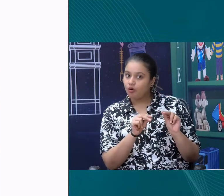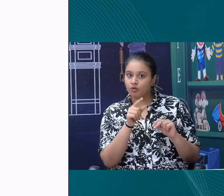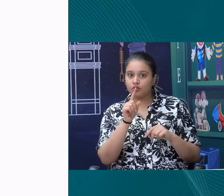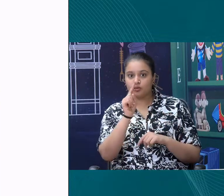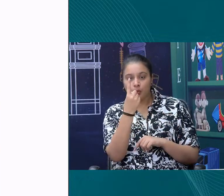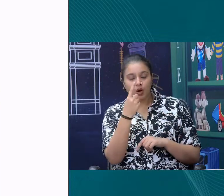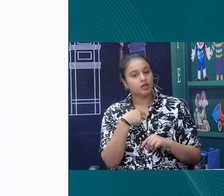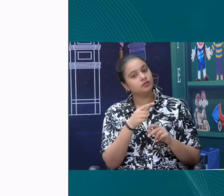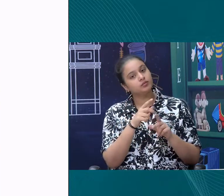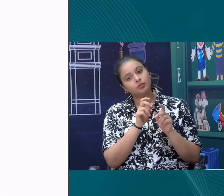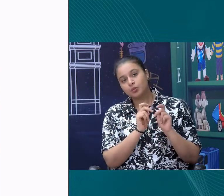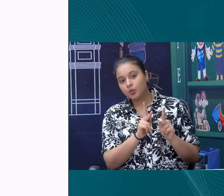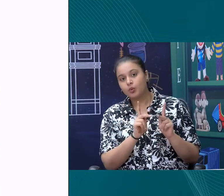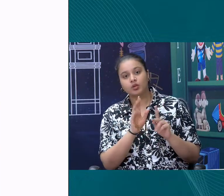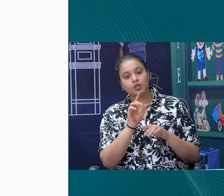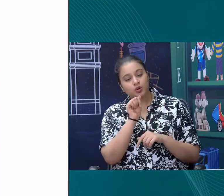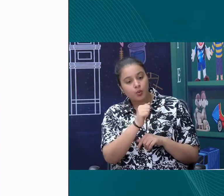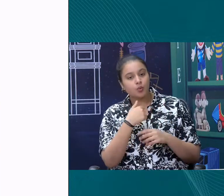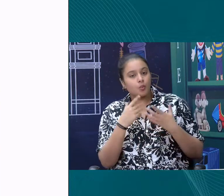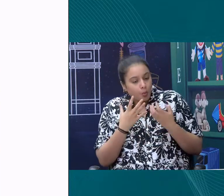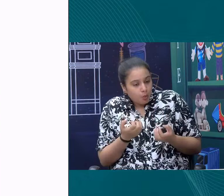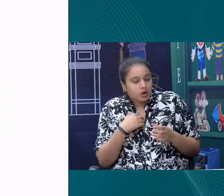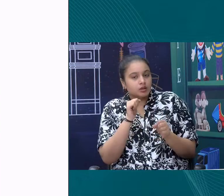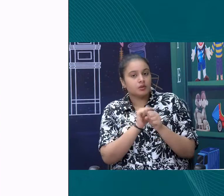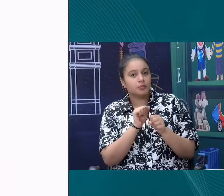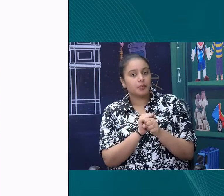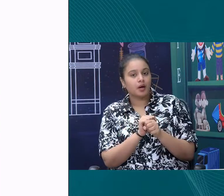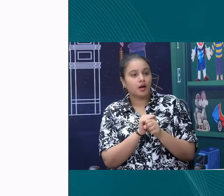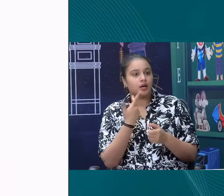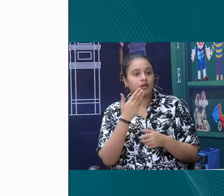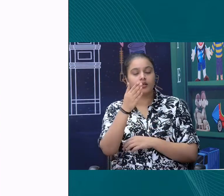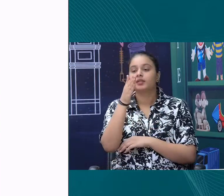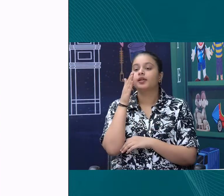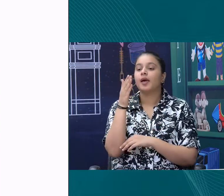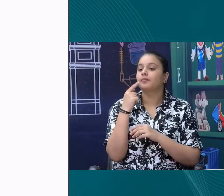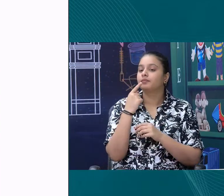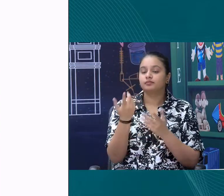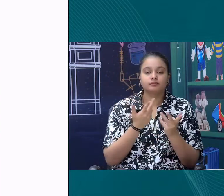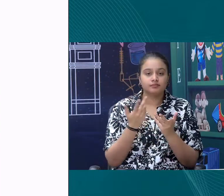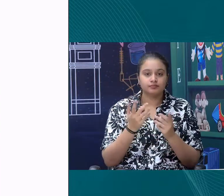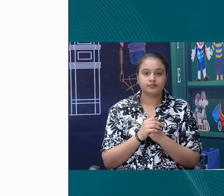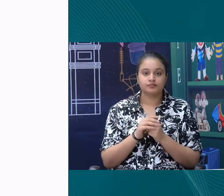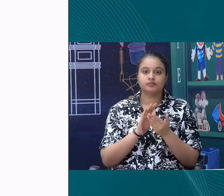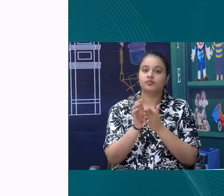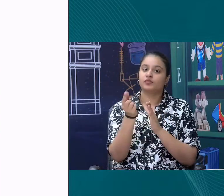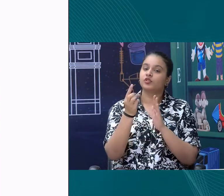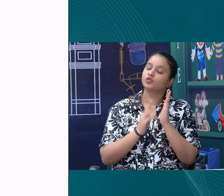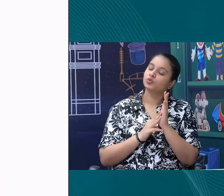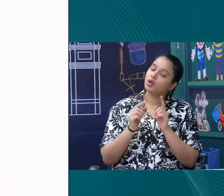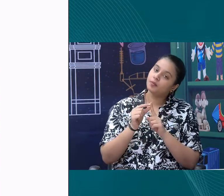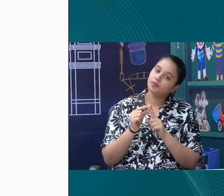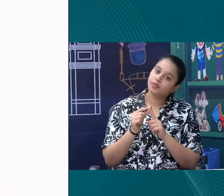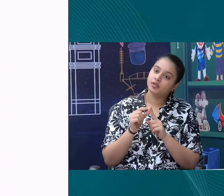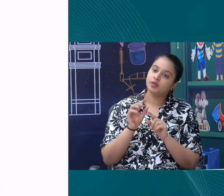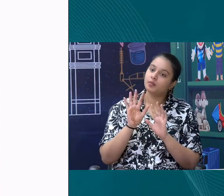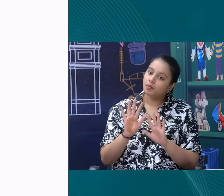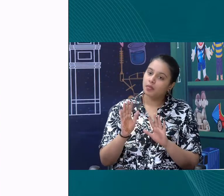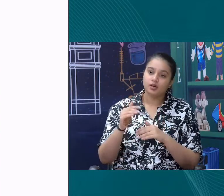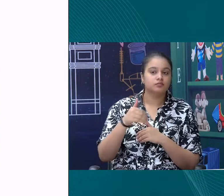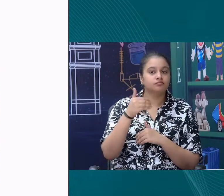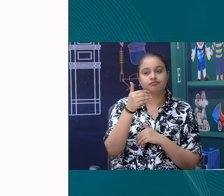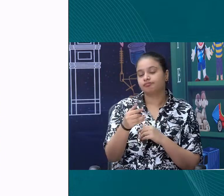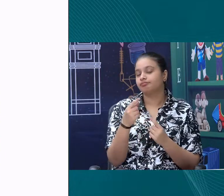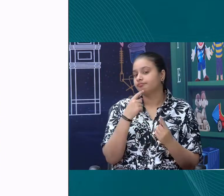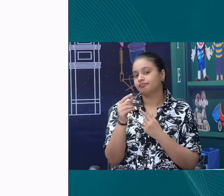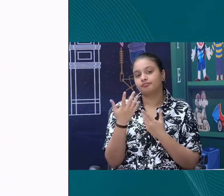too often. I want you to work. And the Camel said, Hump, again, but no sooner had he